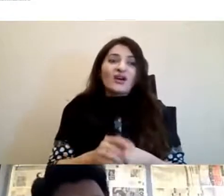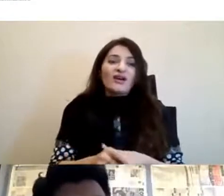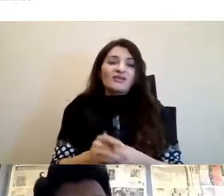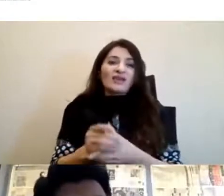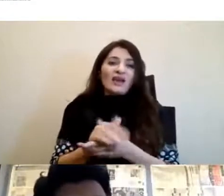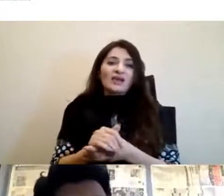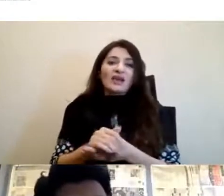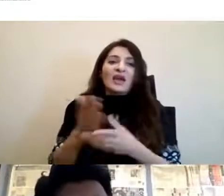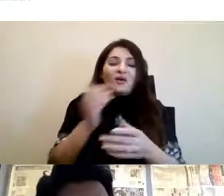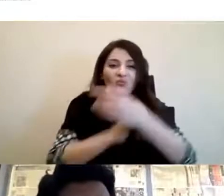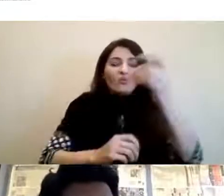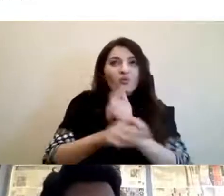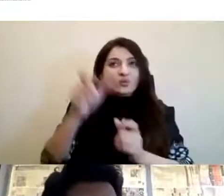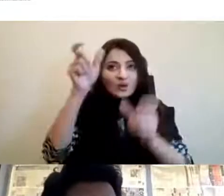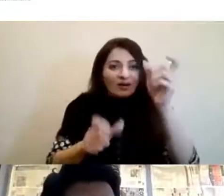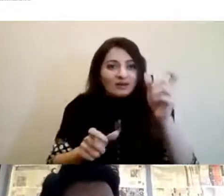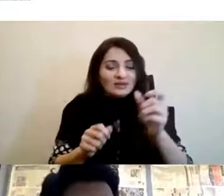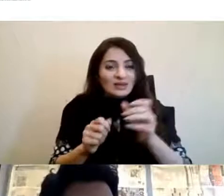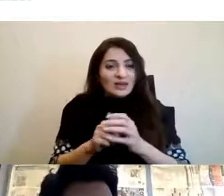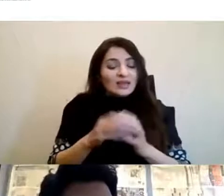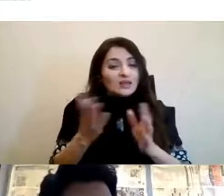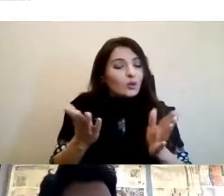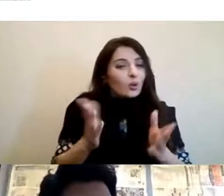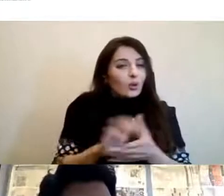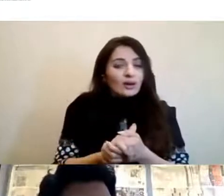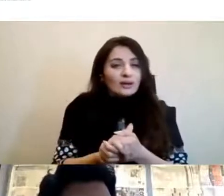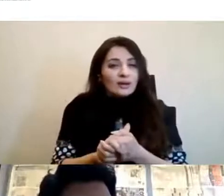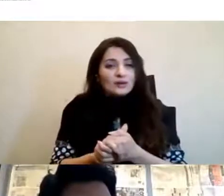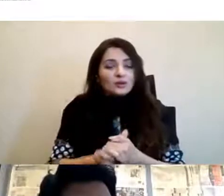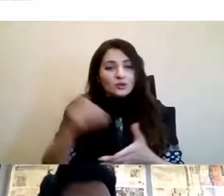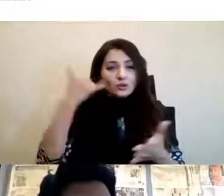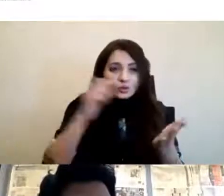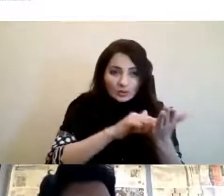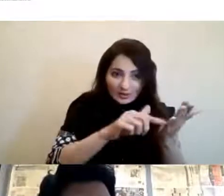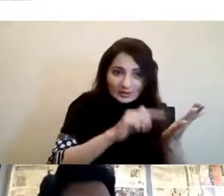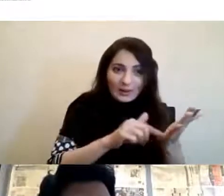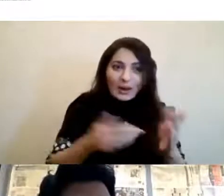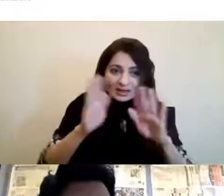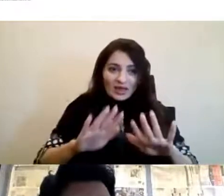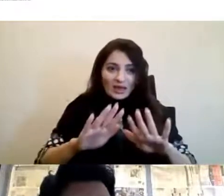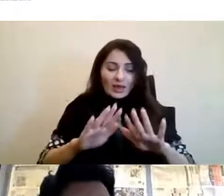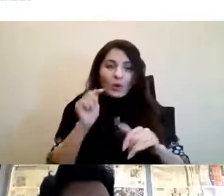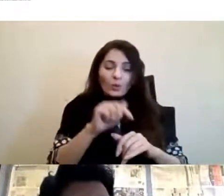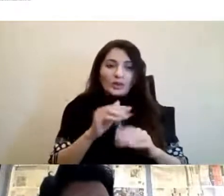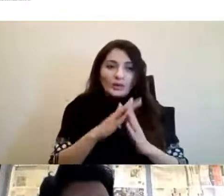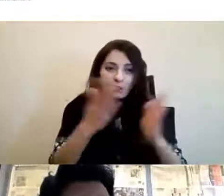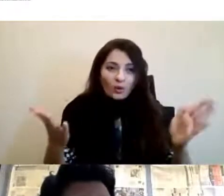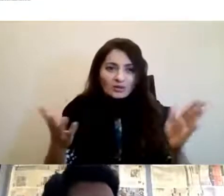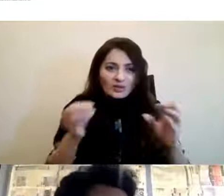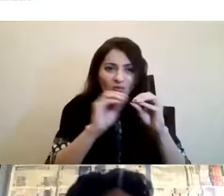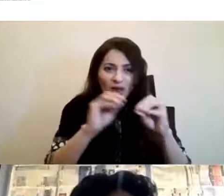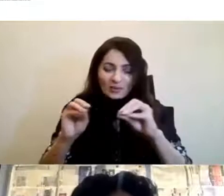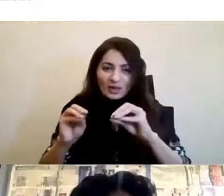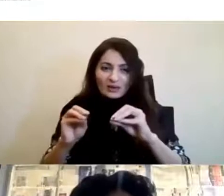for people at a device level, but also taking advantage of the cloud has really,